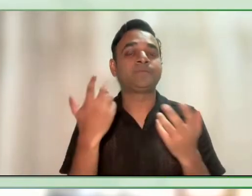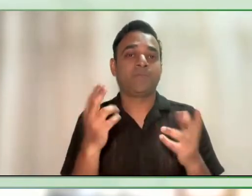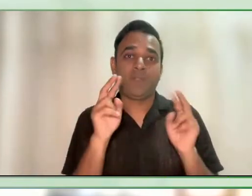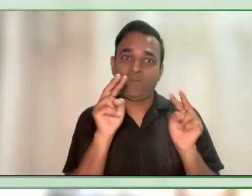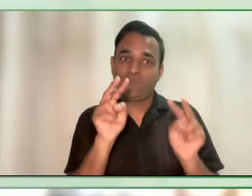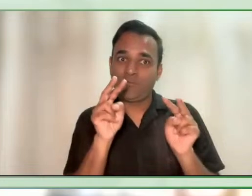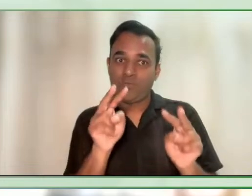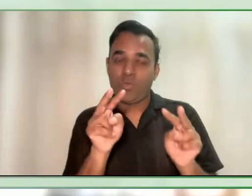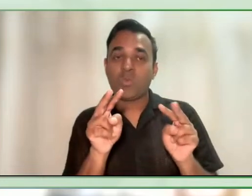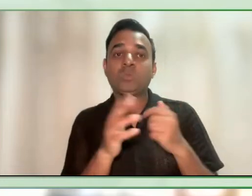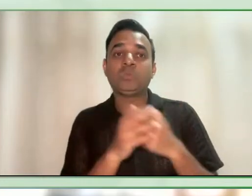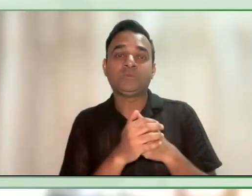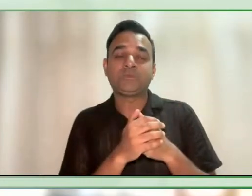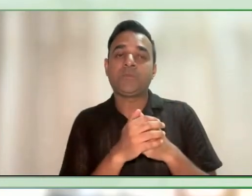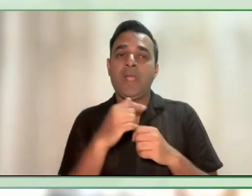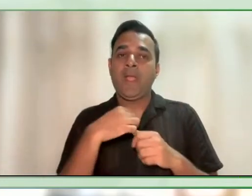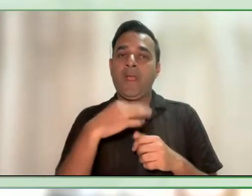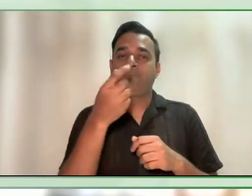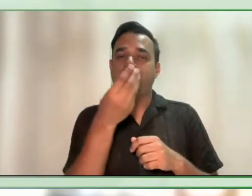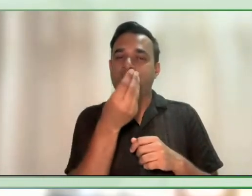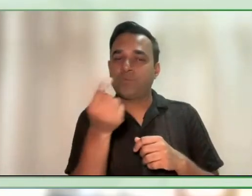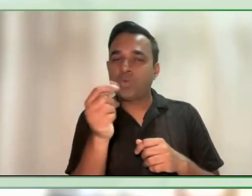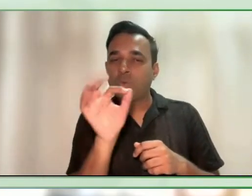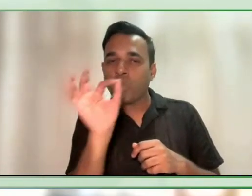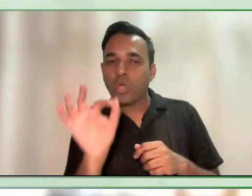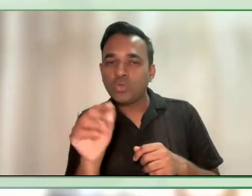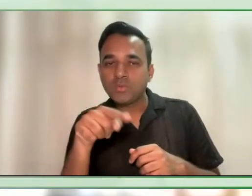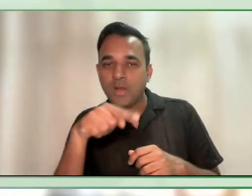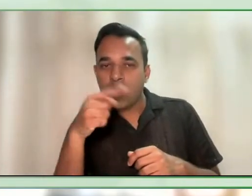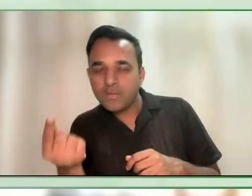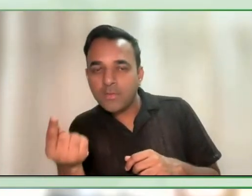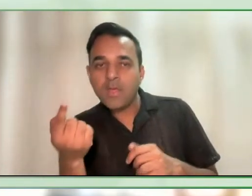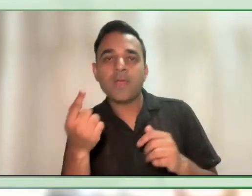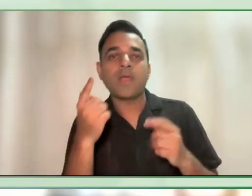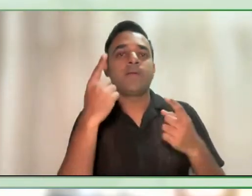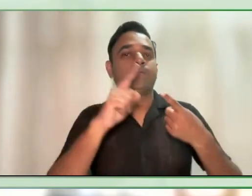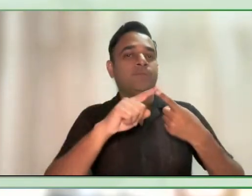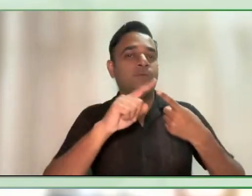long time to play out, and there are crises which